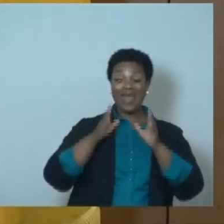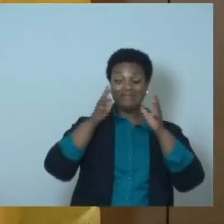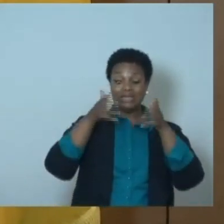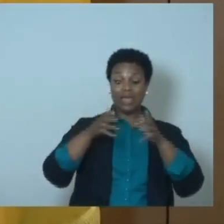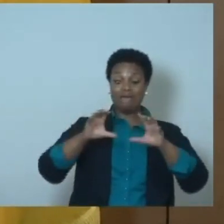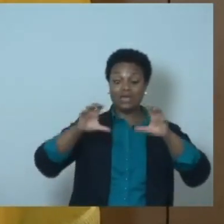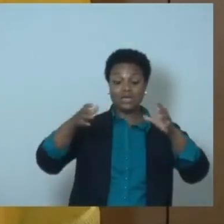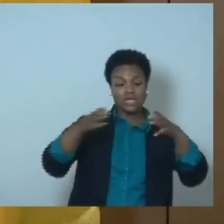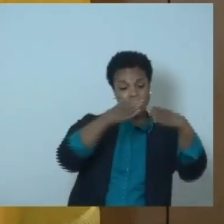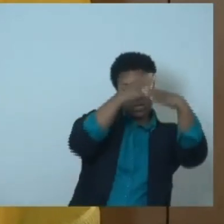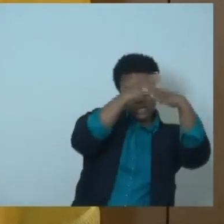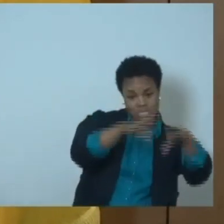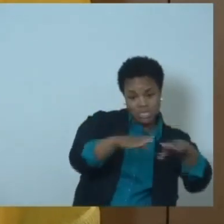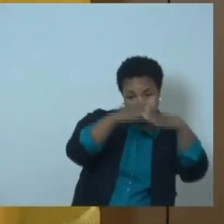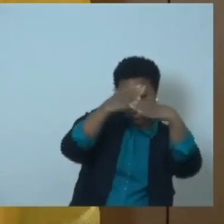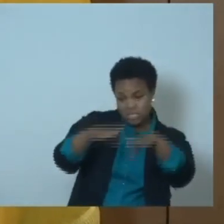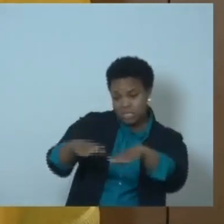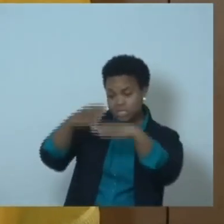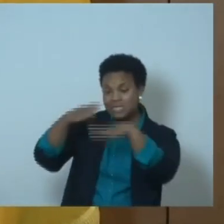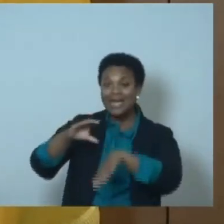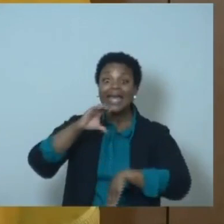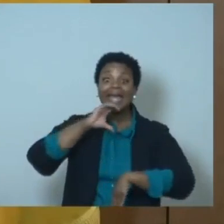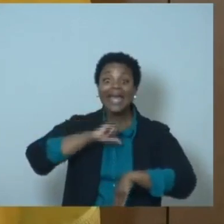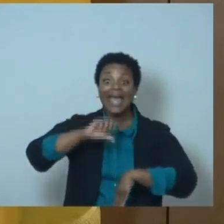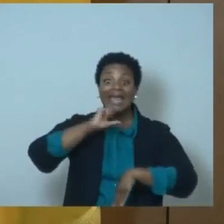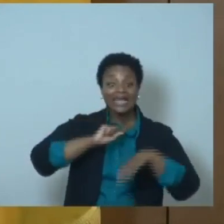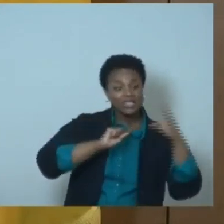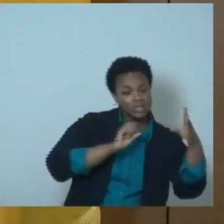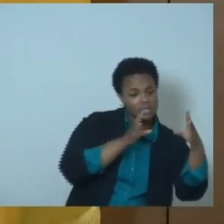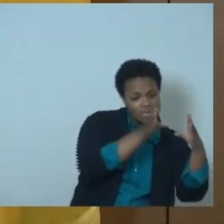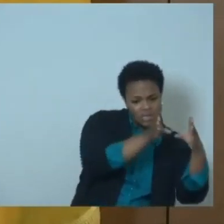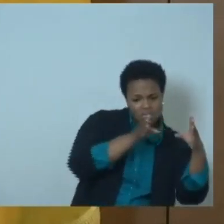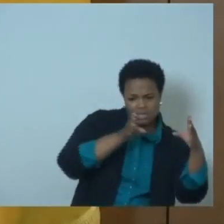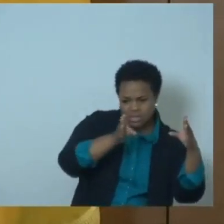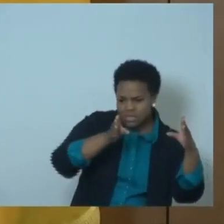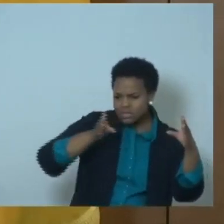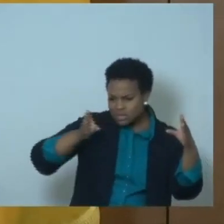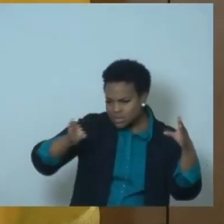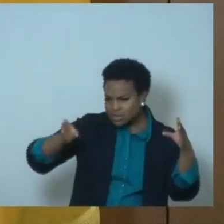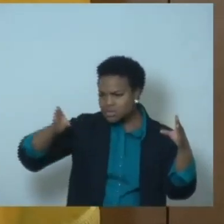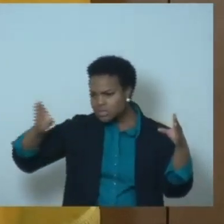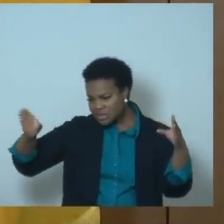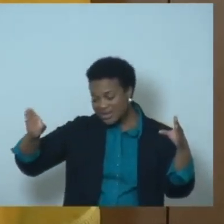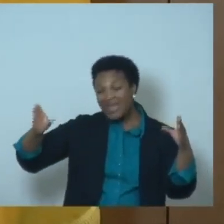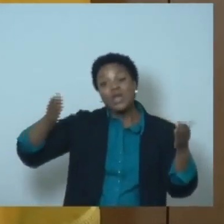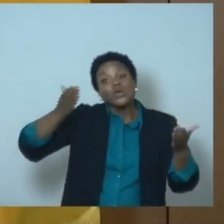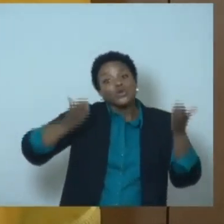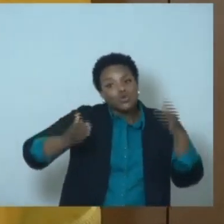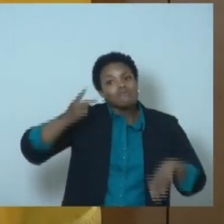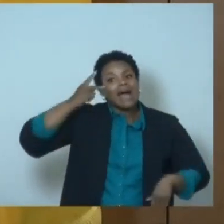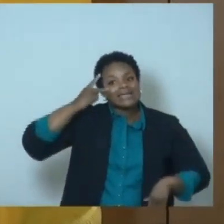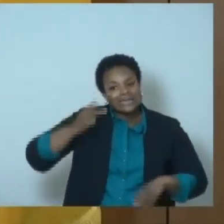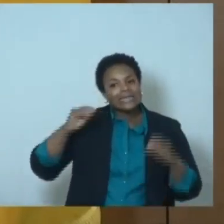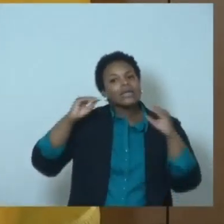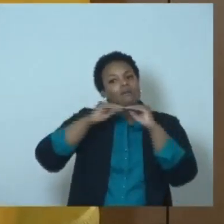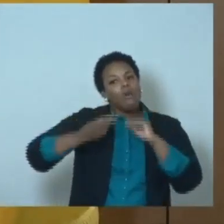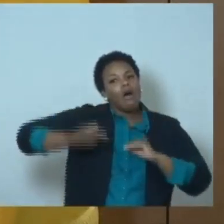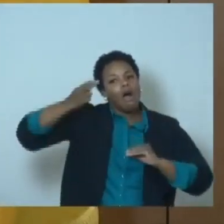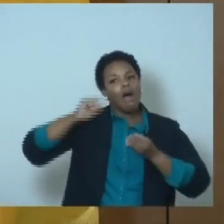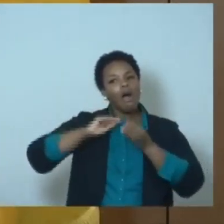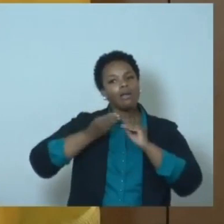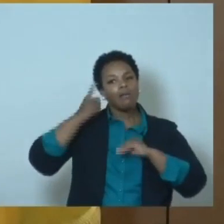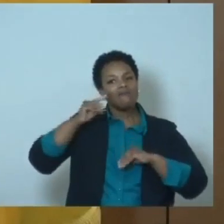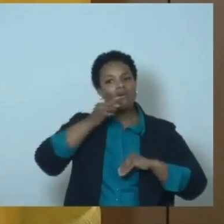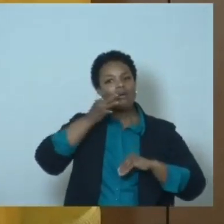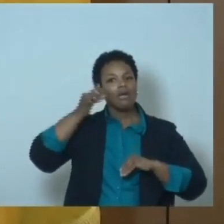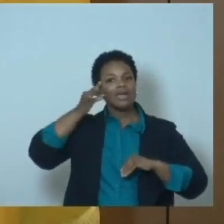mortality rates, you might see that there's a higher mortality rate for indigenous populations. In the same way that we're seeing a